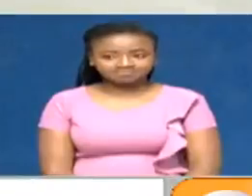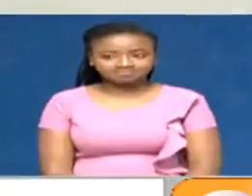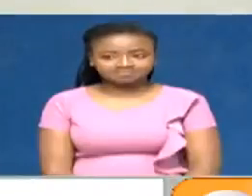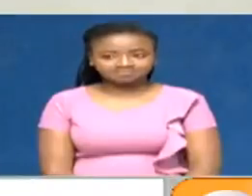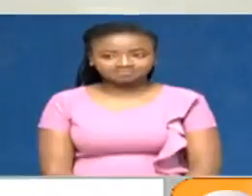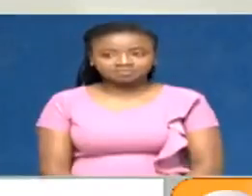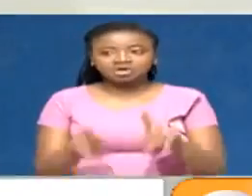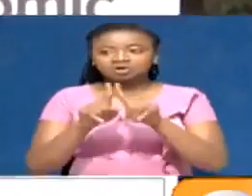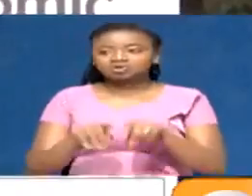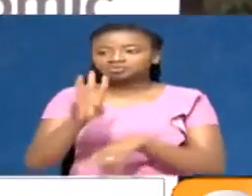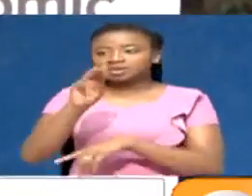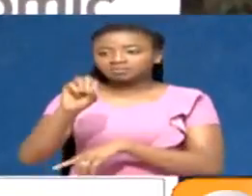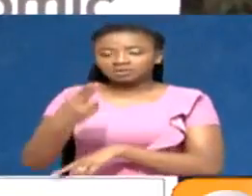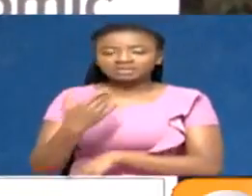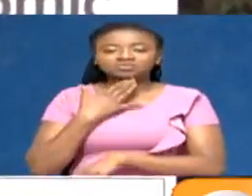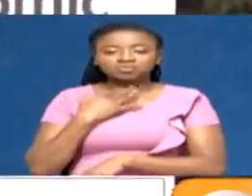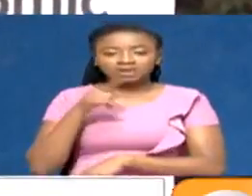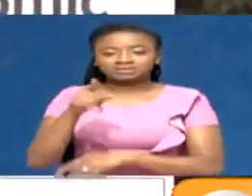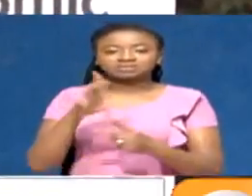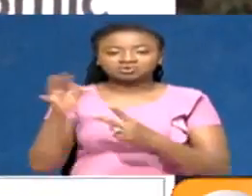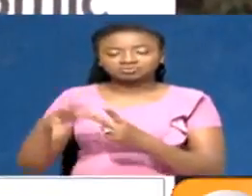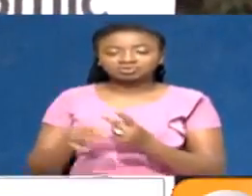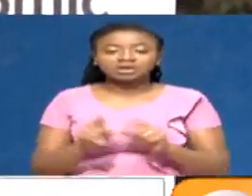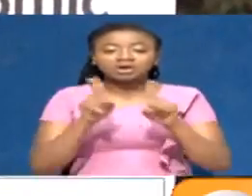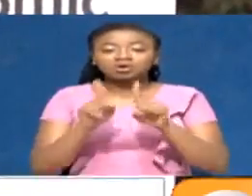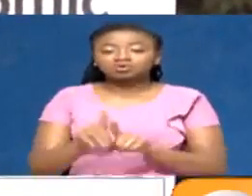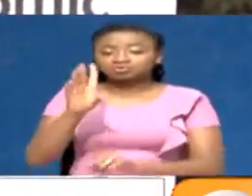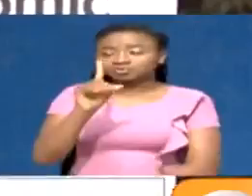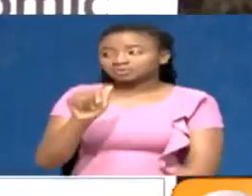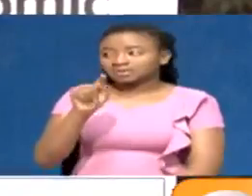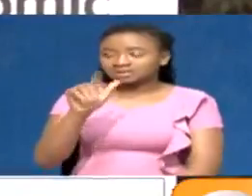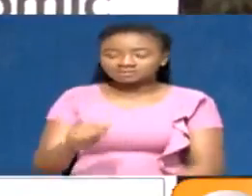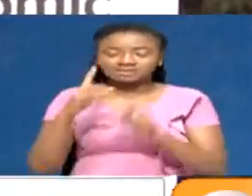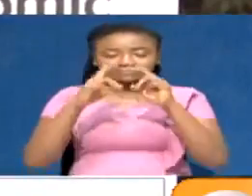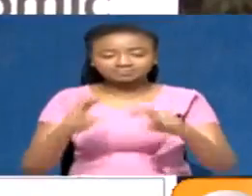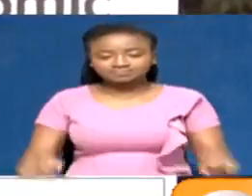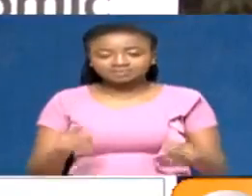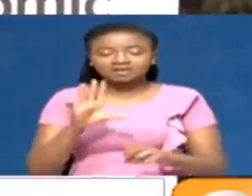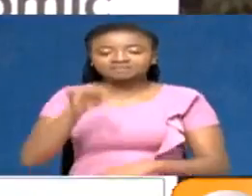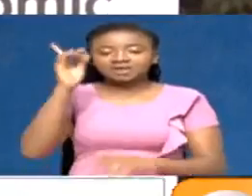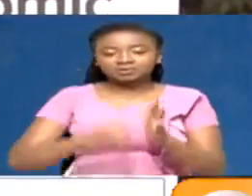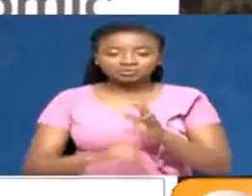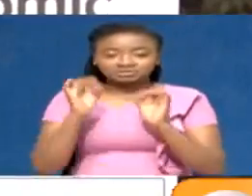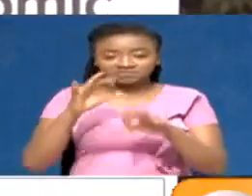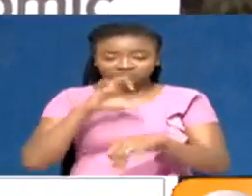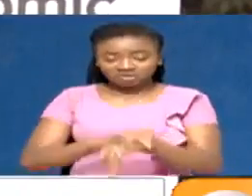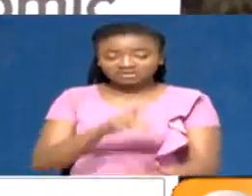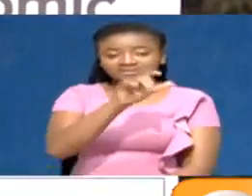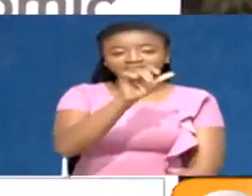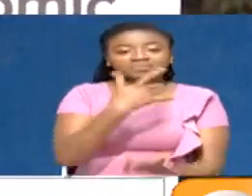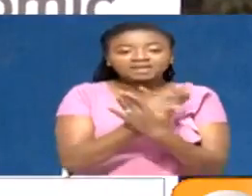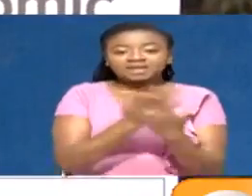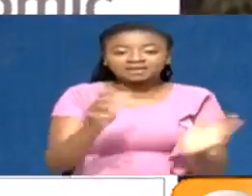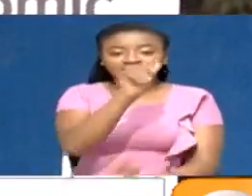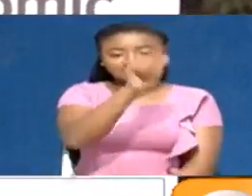Health is now considering this option. And data has emerged that if you get AstraZeneca or any